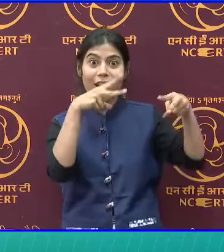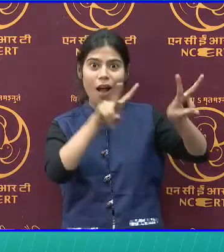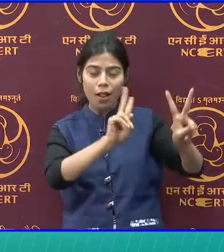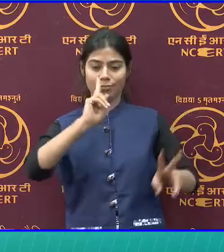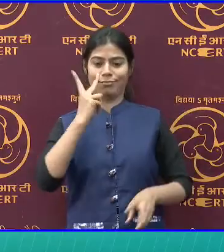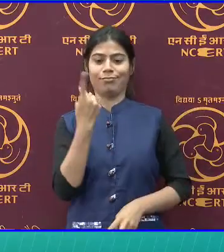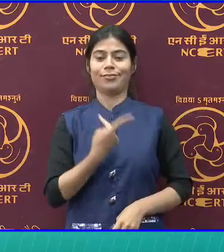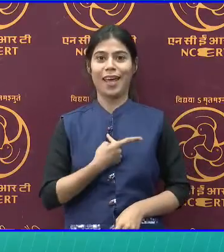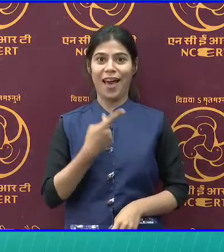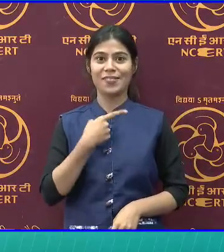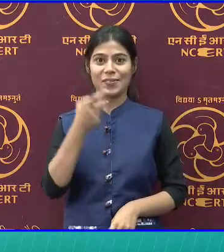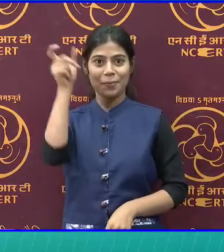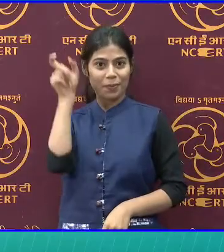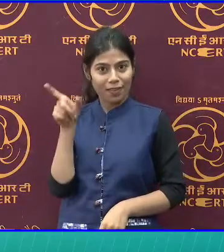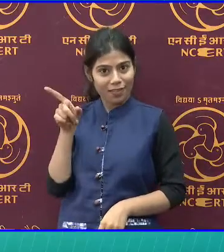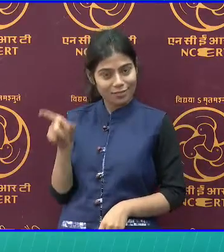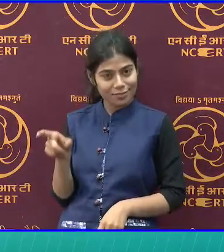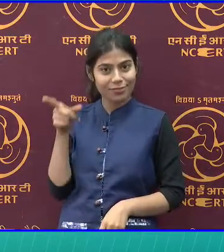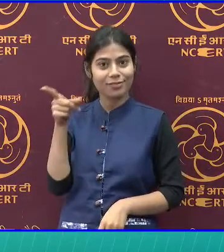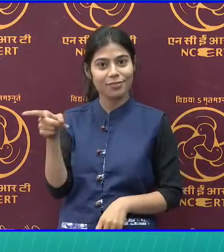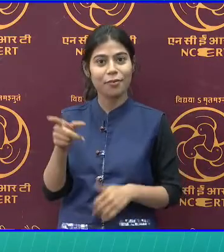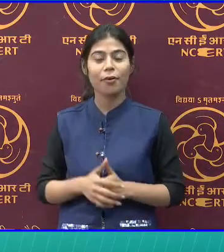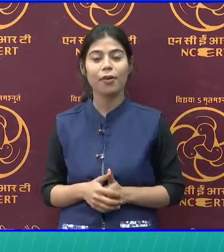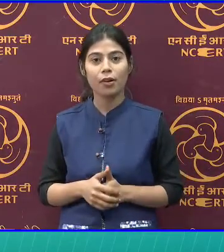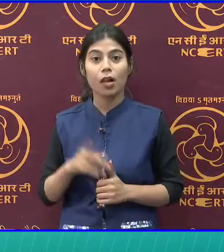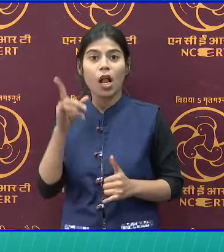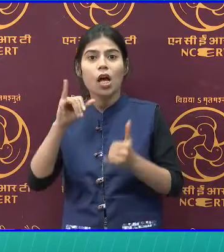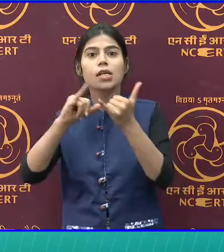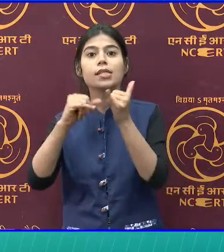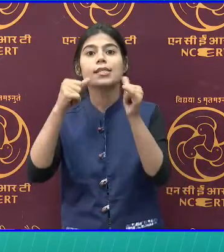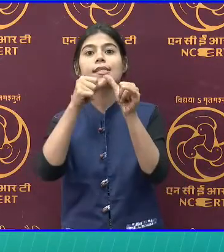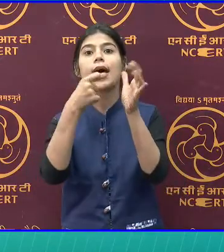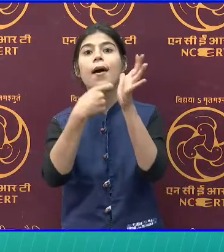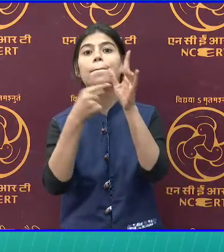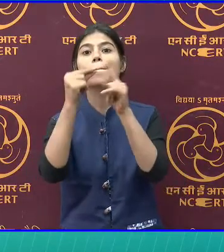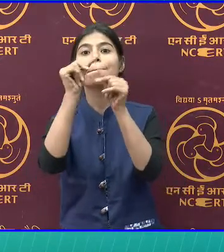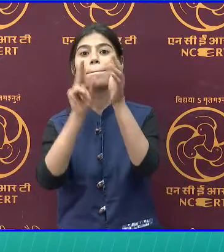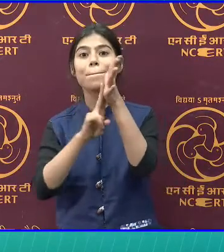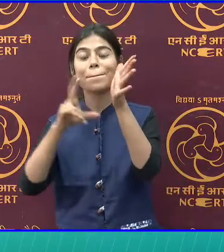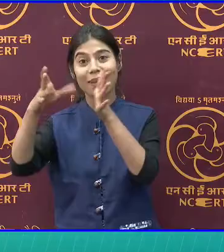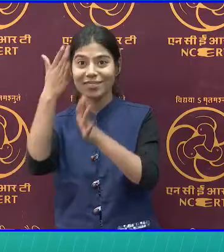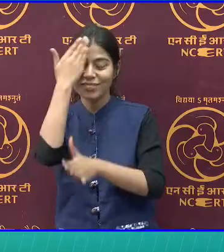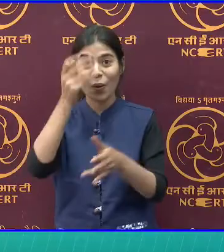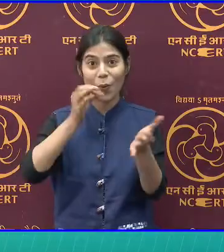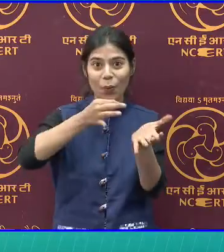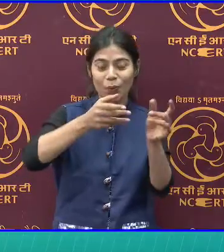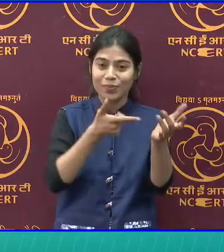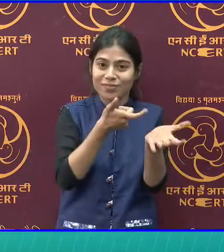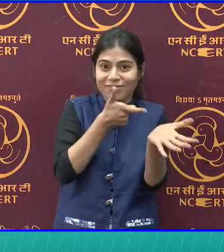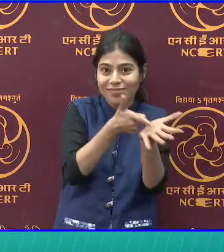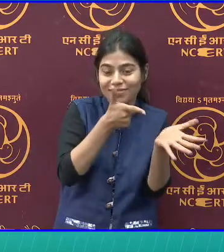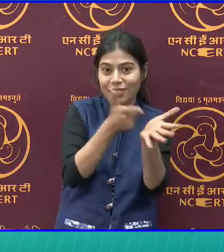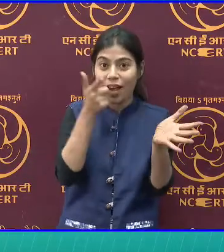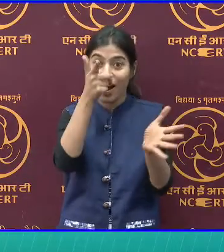transgender person is a sarpanch in the rural parts of India.